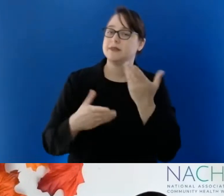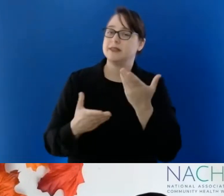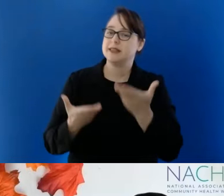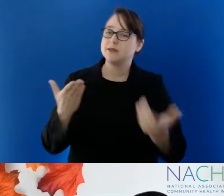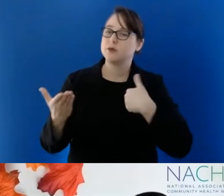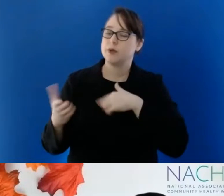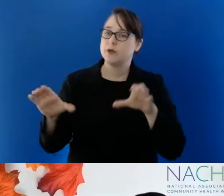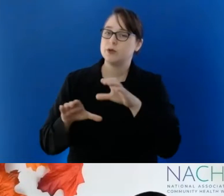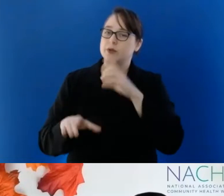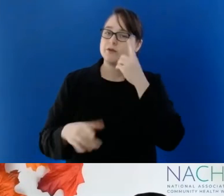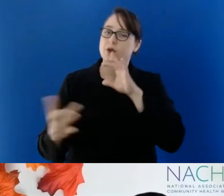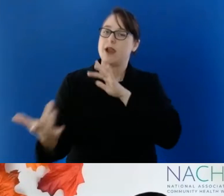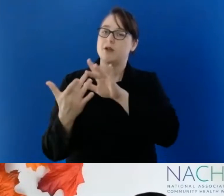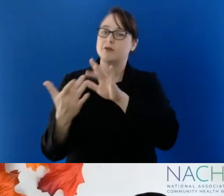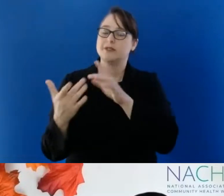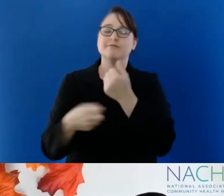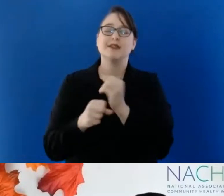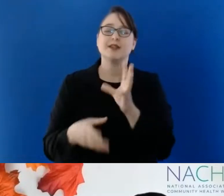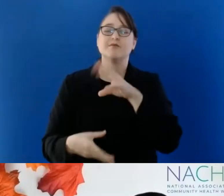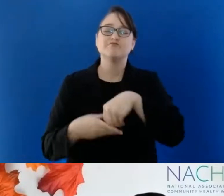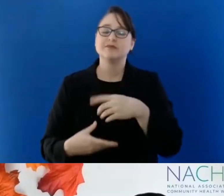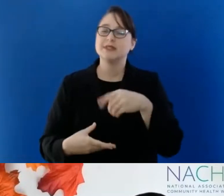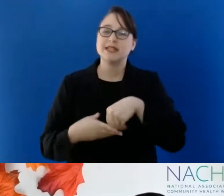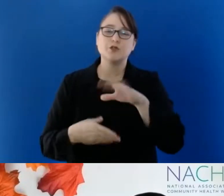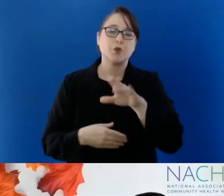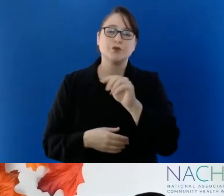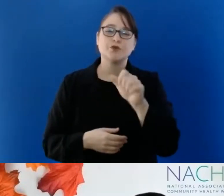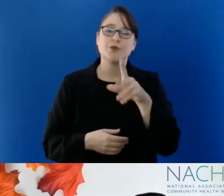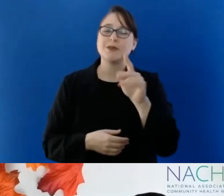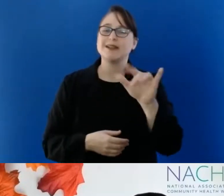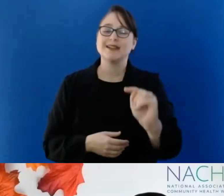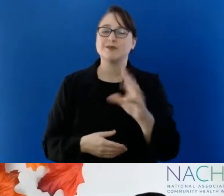part of the conversation. It doesn't have to be something, that's necessarily,